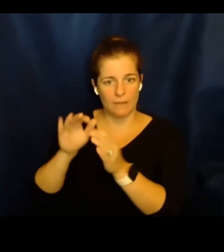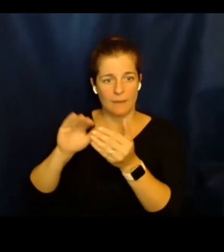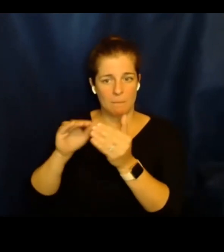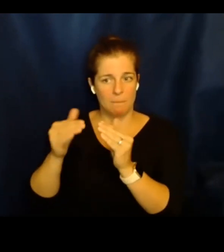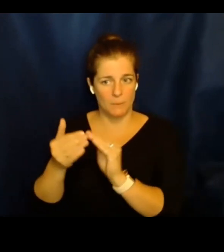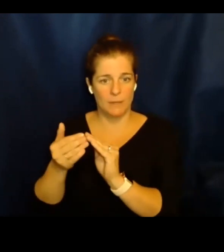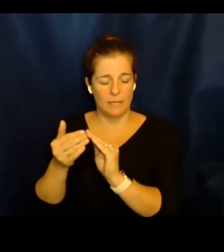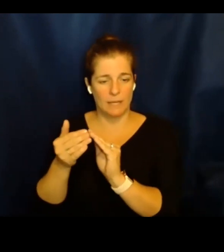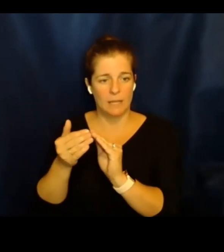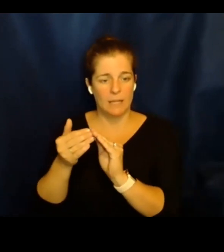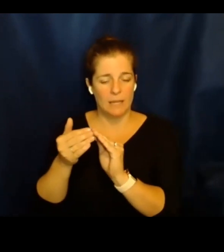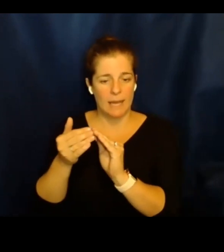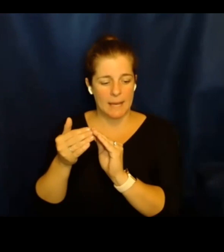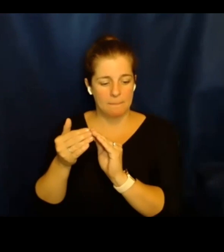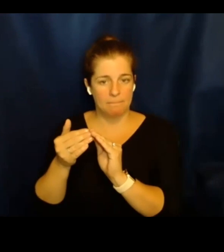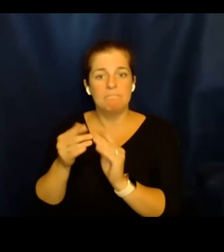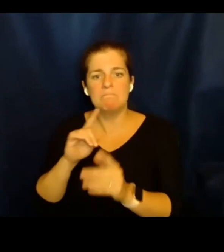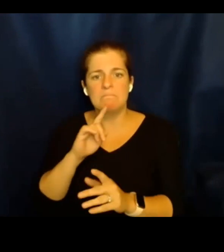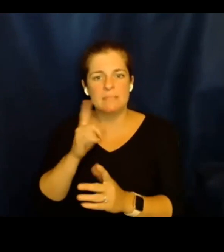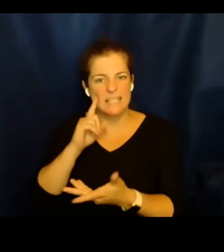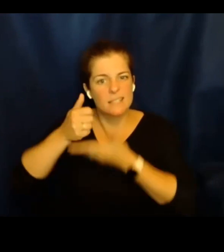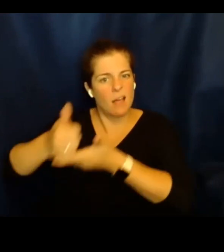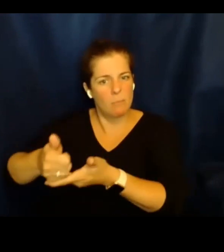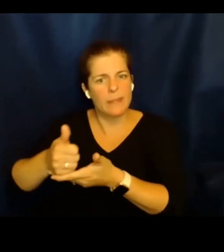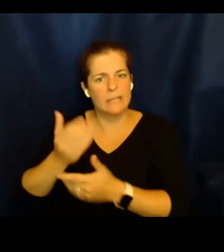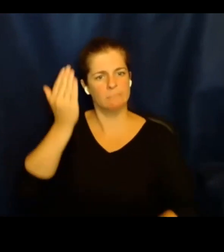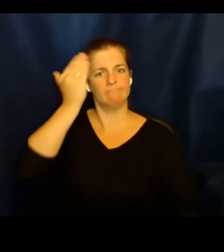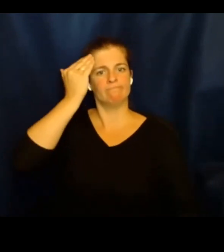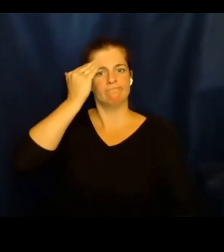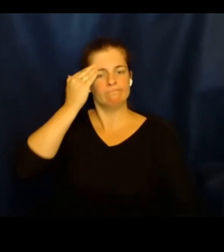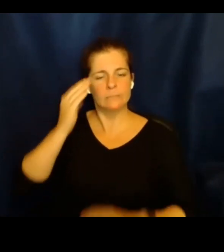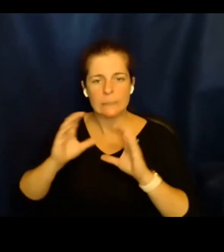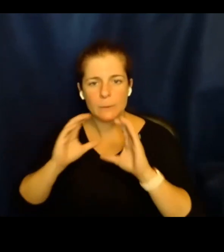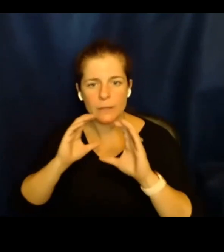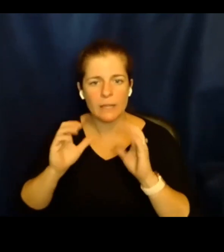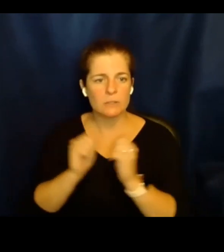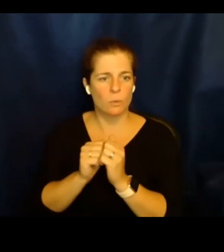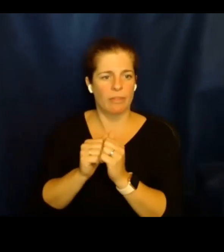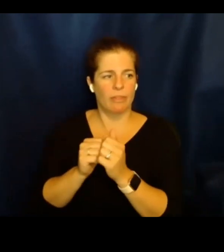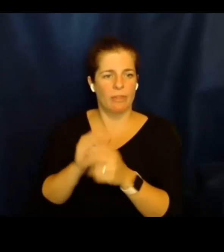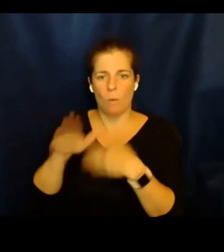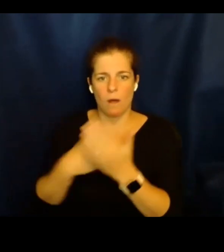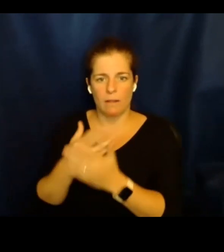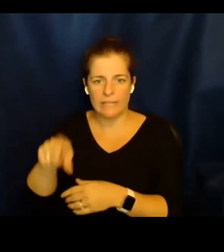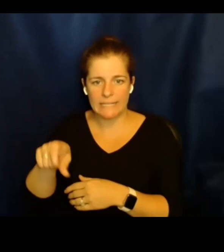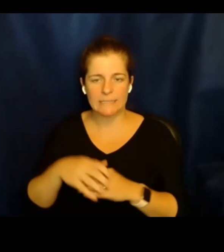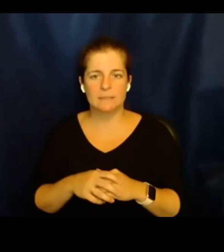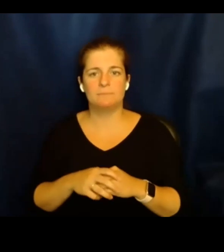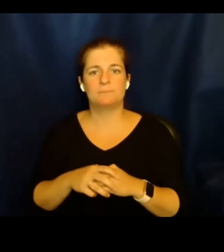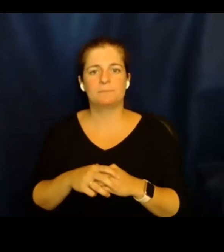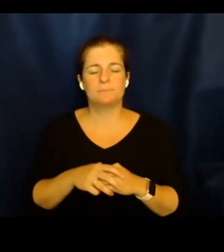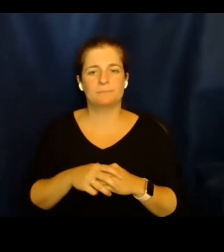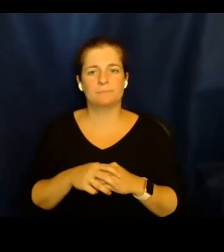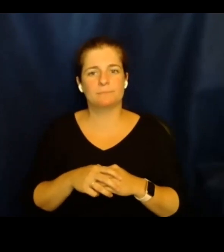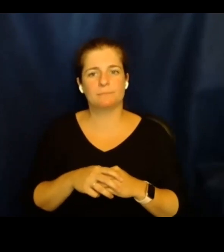in touch, is in communication with the needs. And when I mention